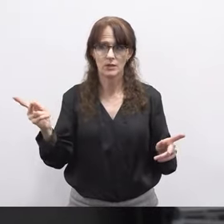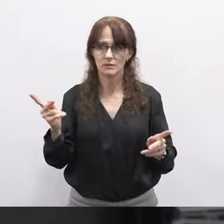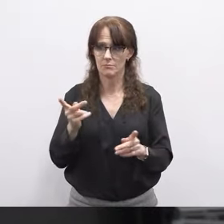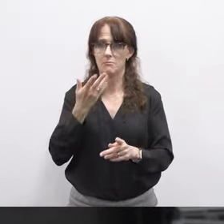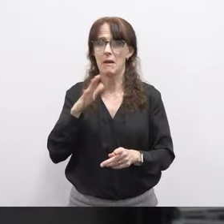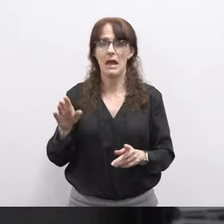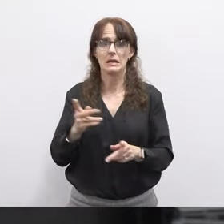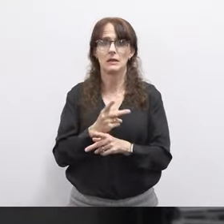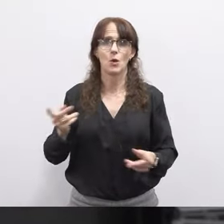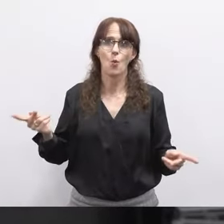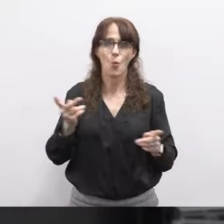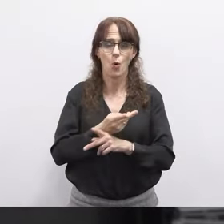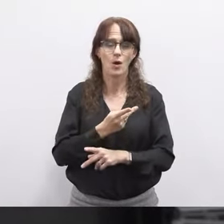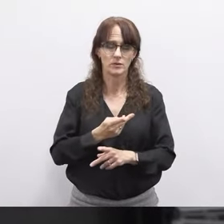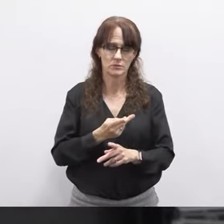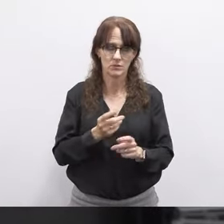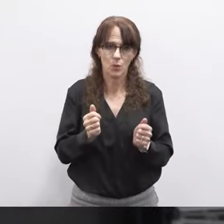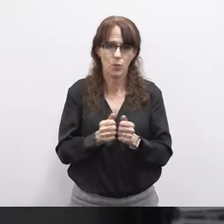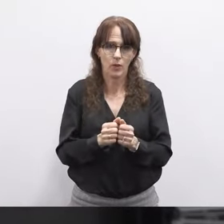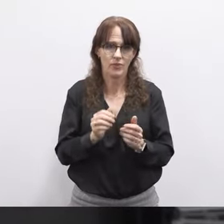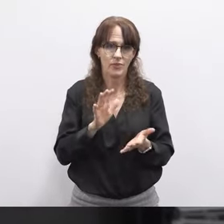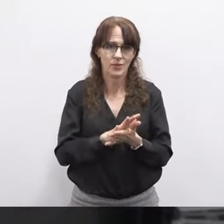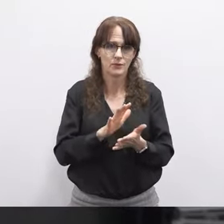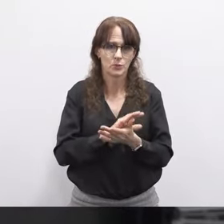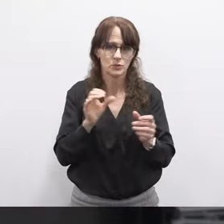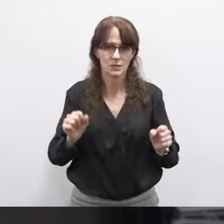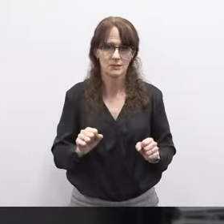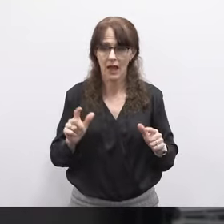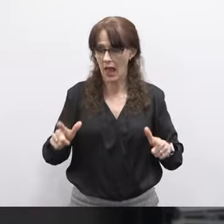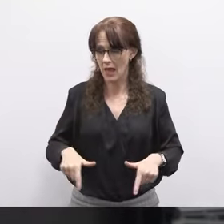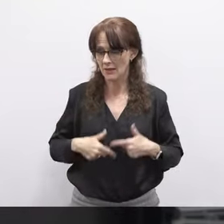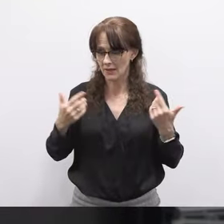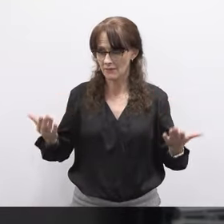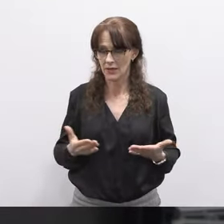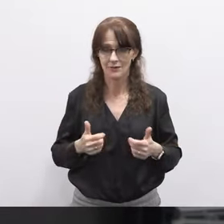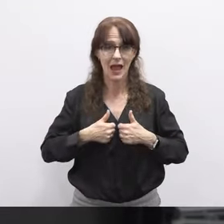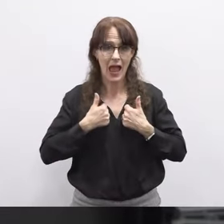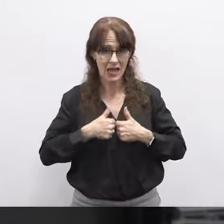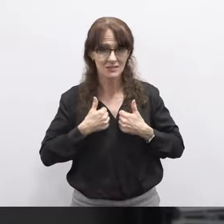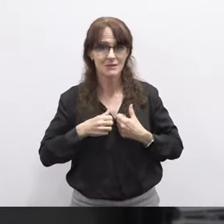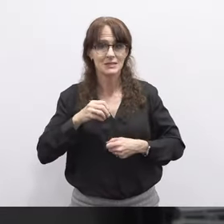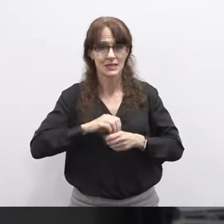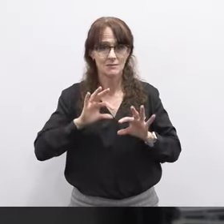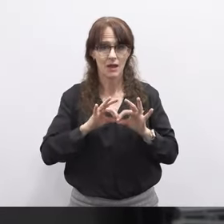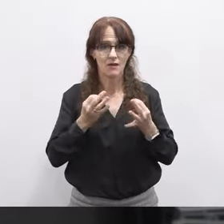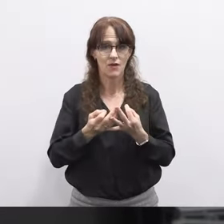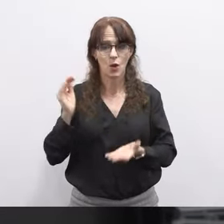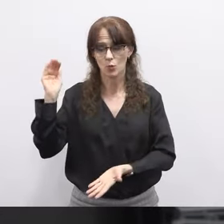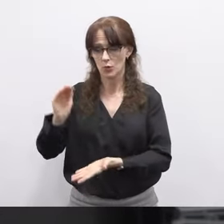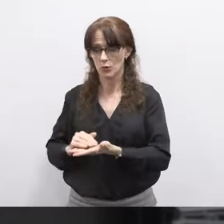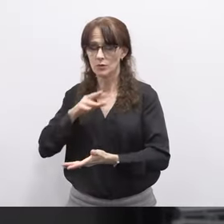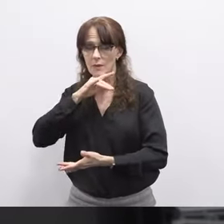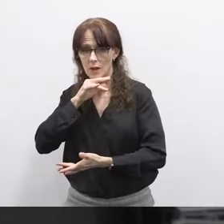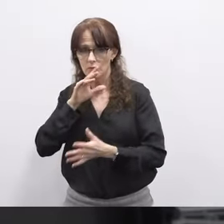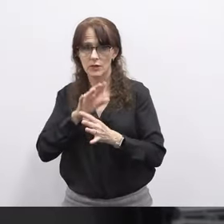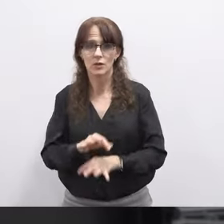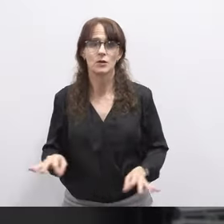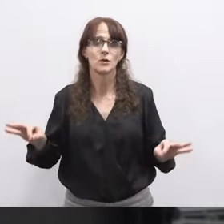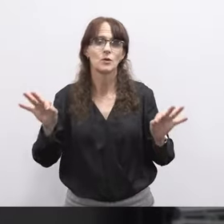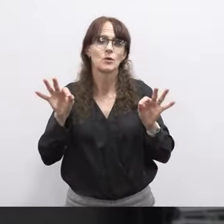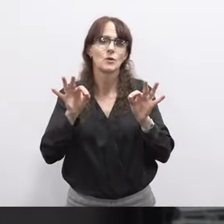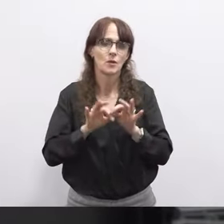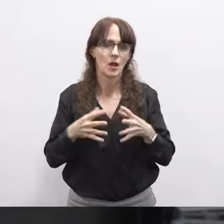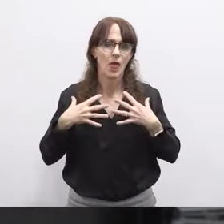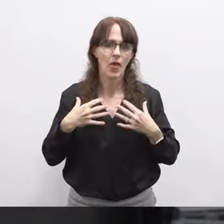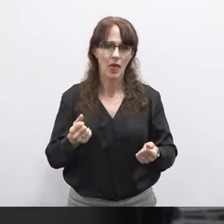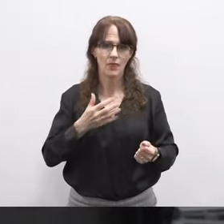our school system. I've lived in Long Beach my whole life, and asthma runs in my family. Reducing pollution in the city is incredibly important for the